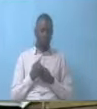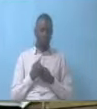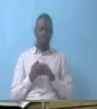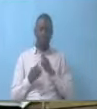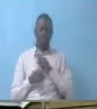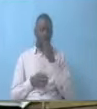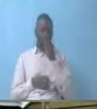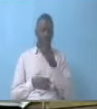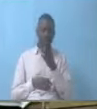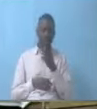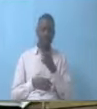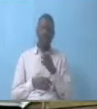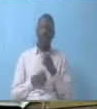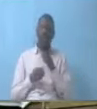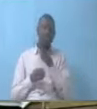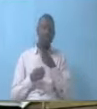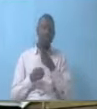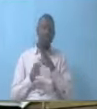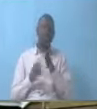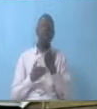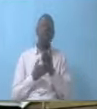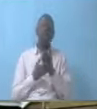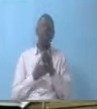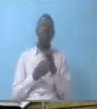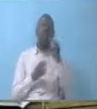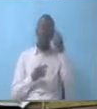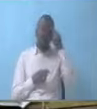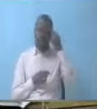to say that these were deliberate